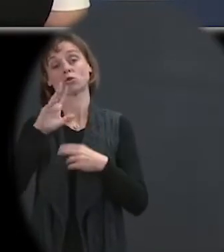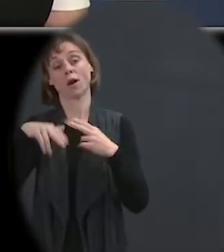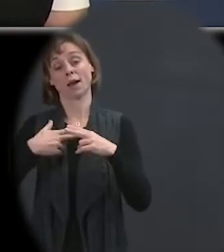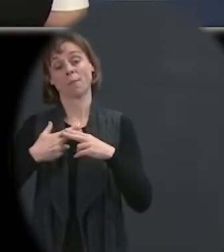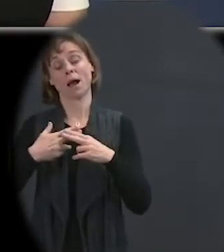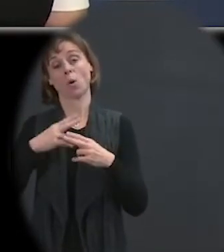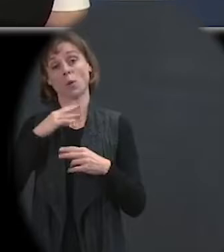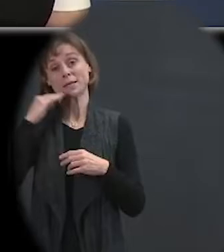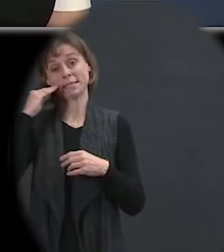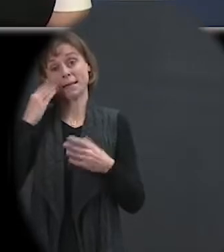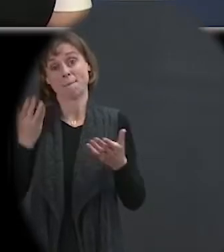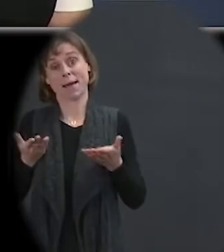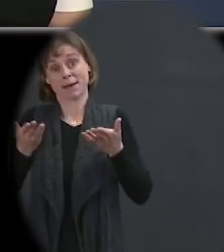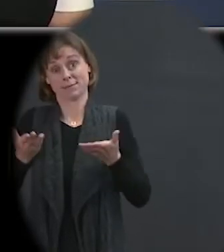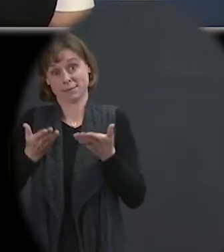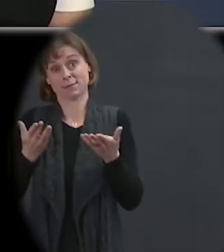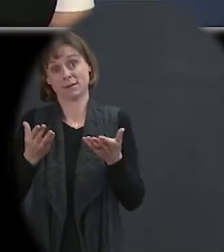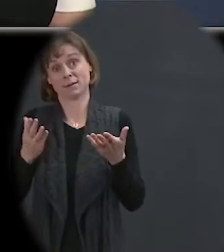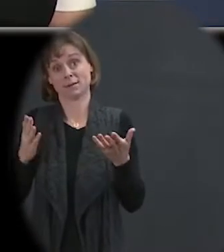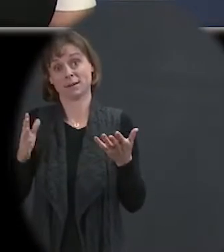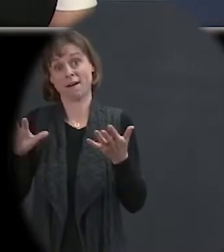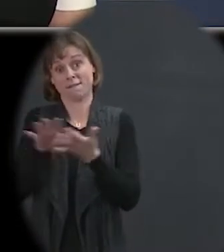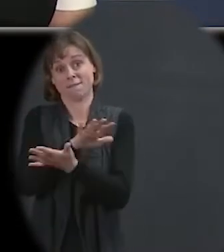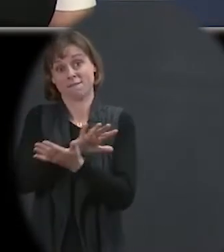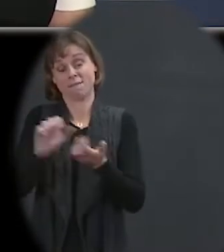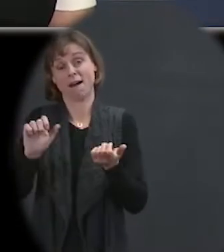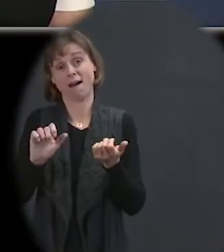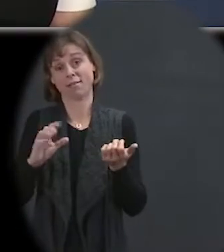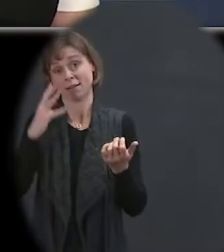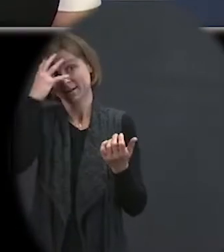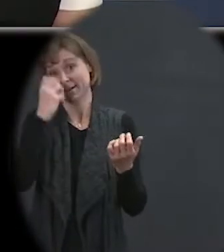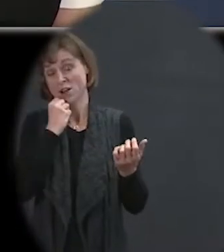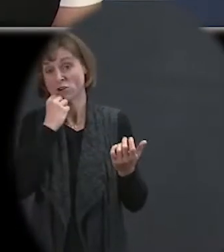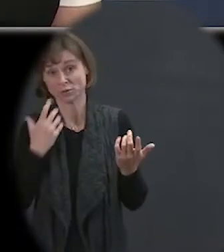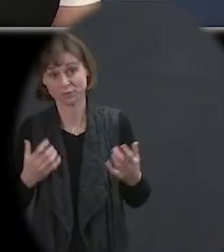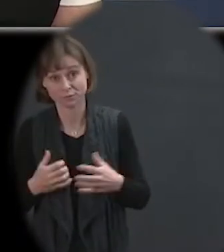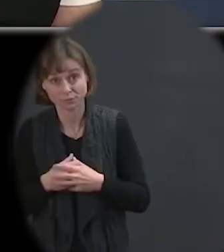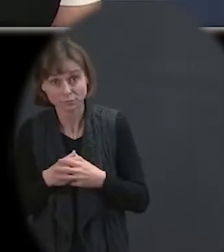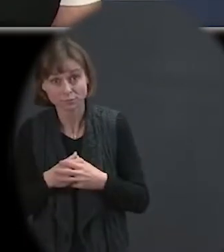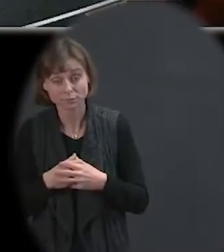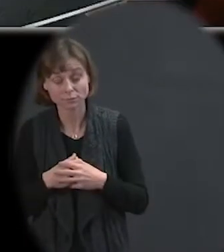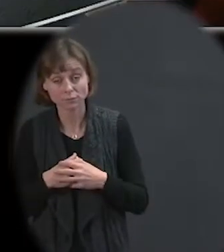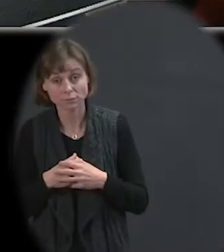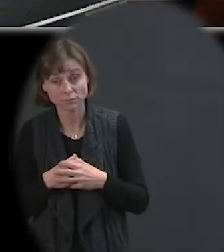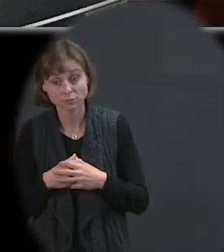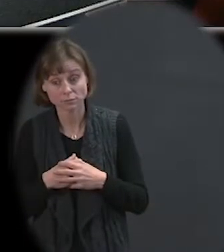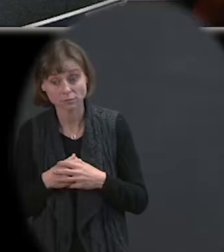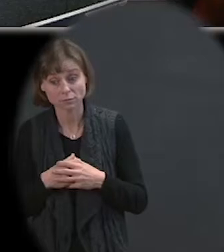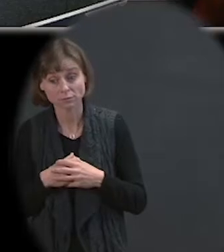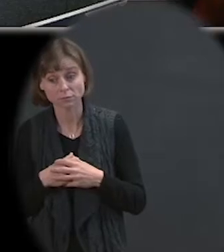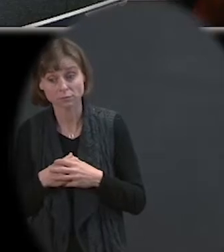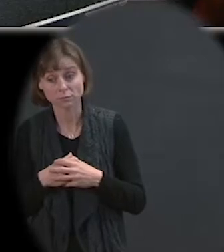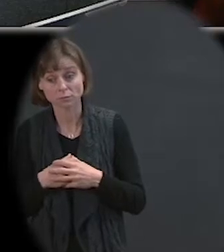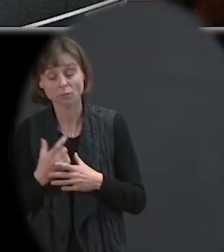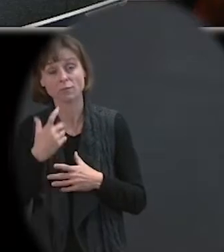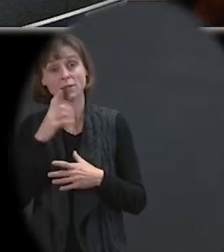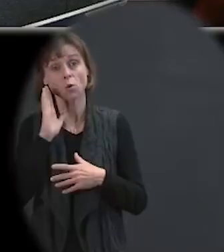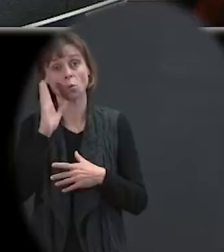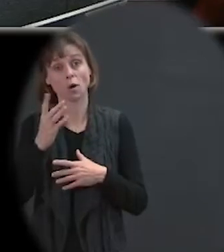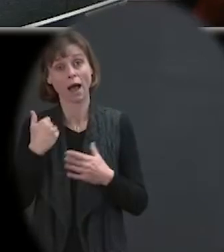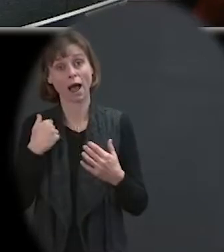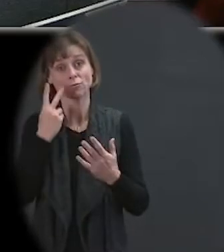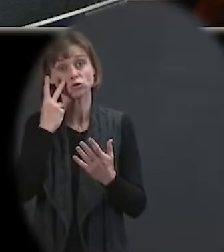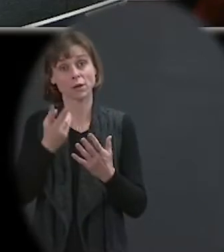process is concluded, I'm sure there will be recommendations made on policies that should be put into place. The administration has emphasized transparency. There would be transparency on any